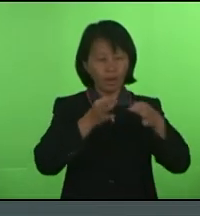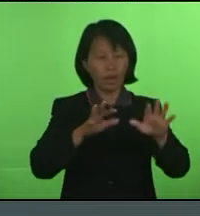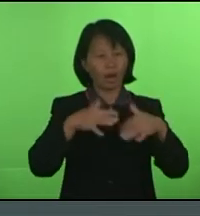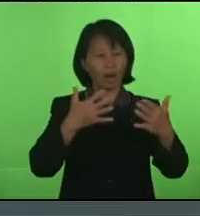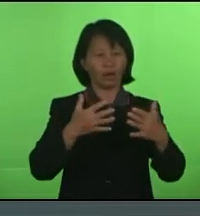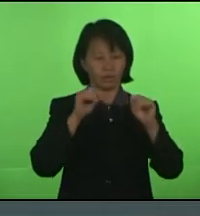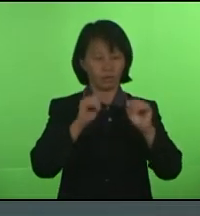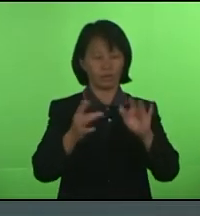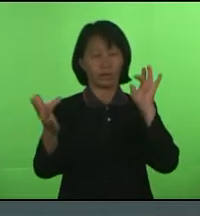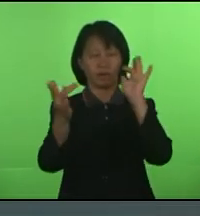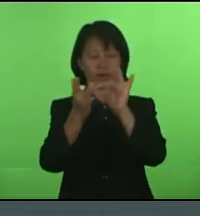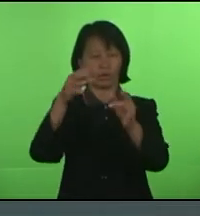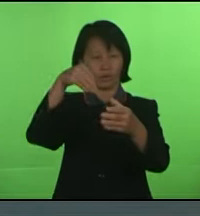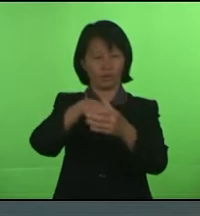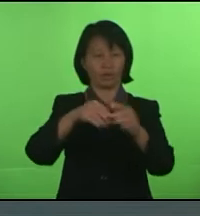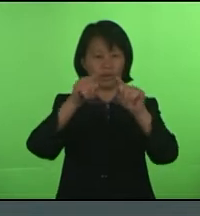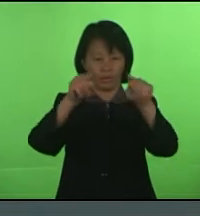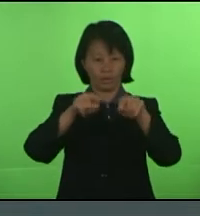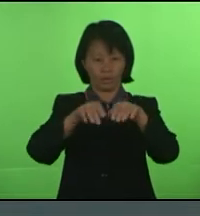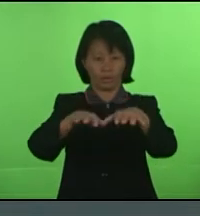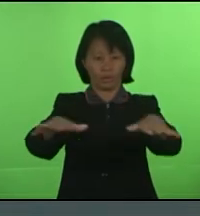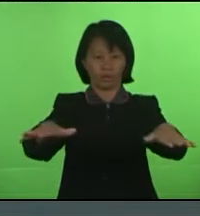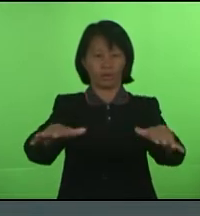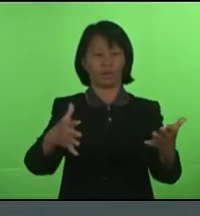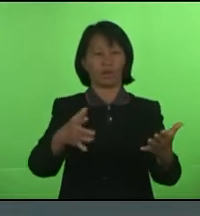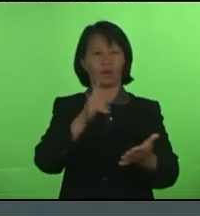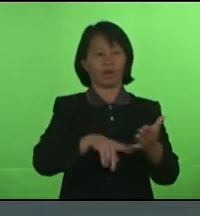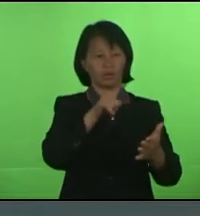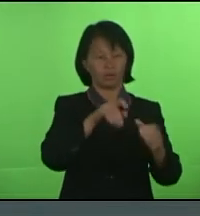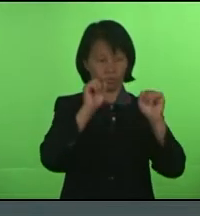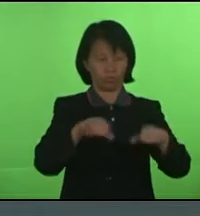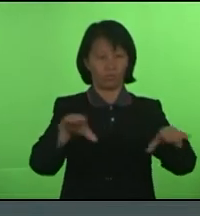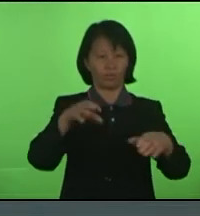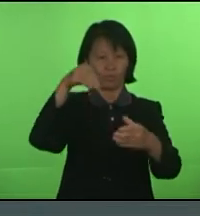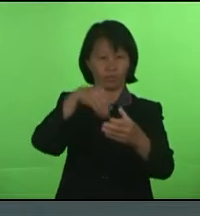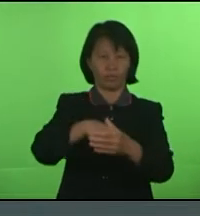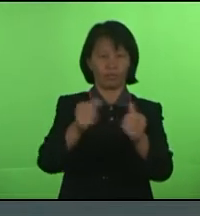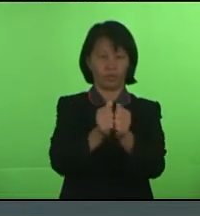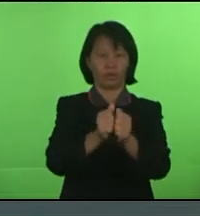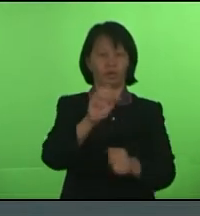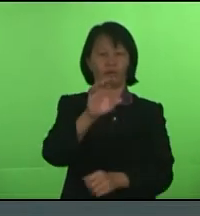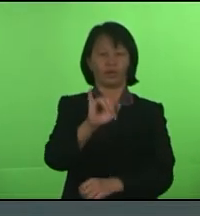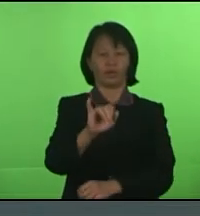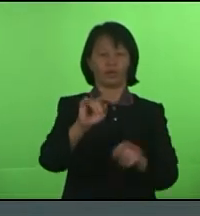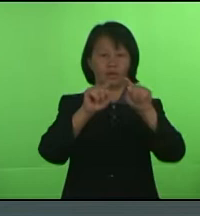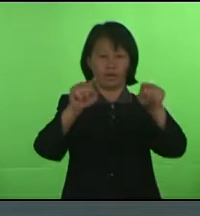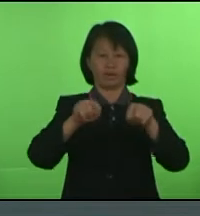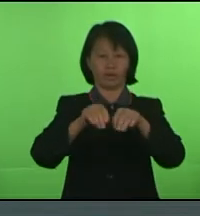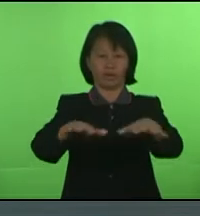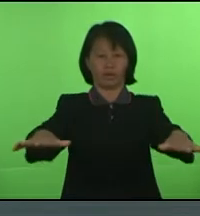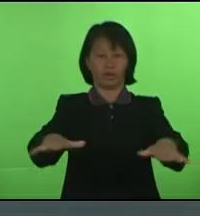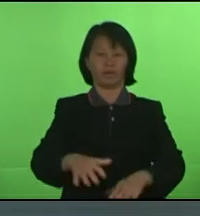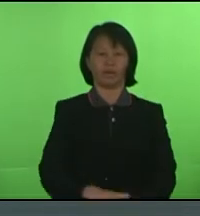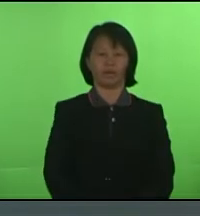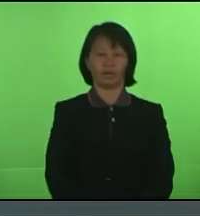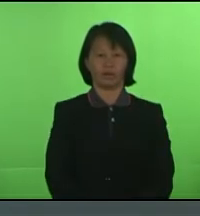of how you get connected to the internet, as well as what you can do with the internet.